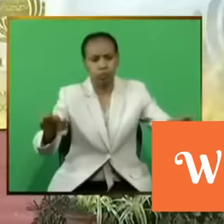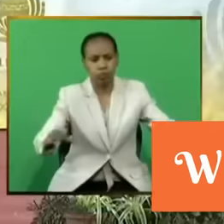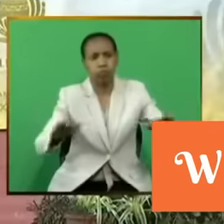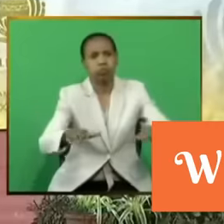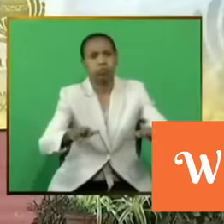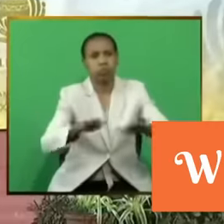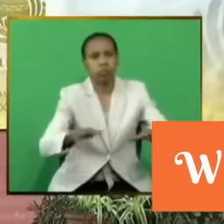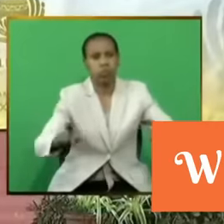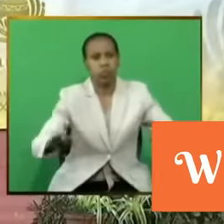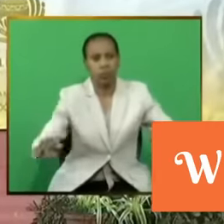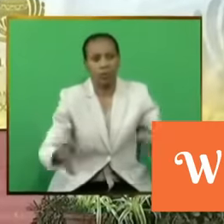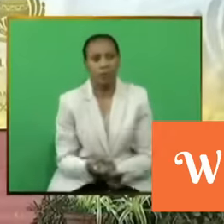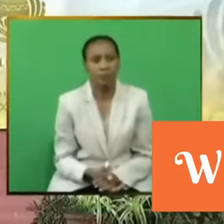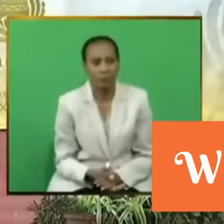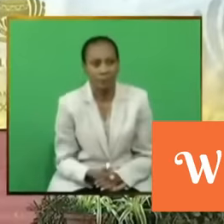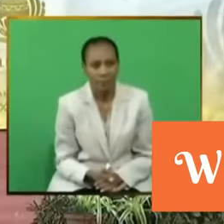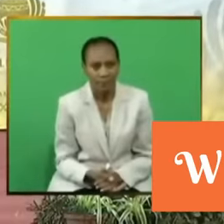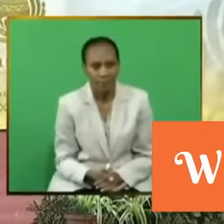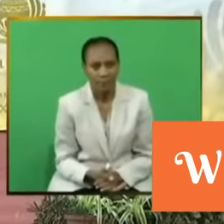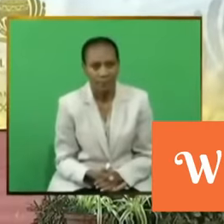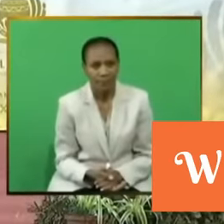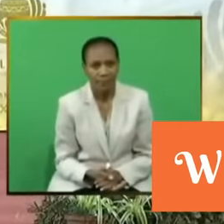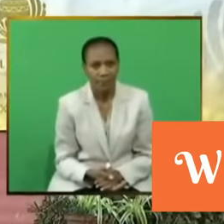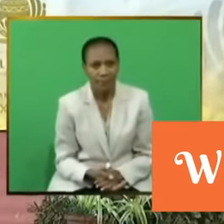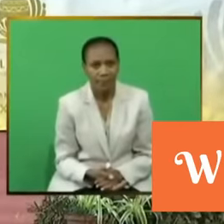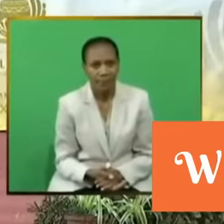order, honorable members.